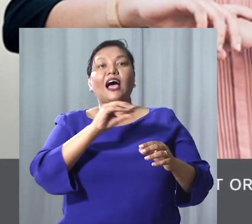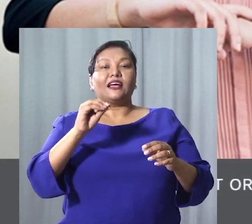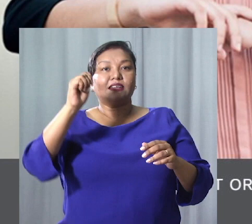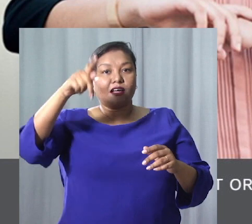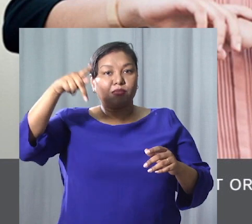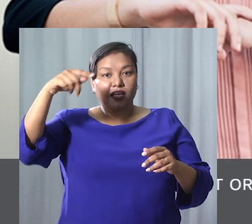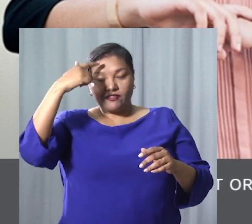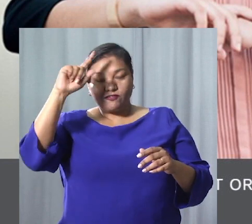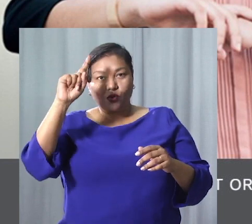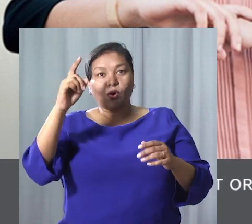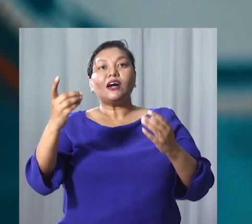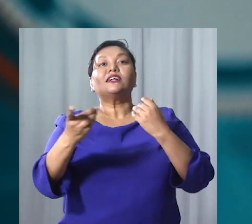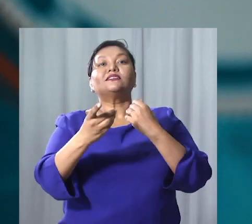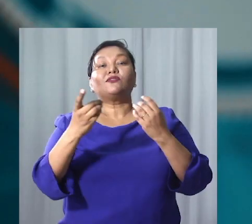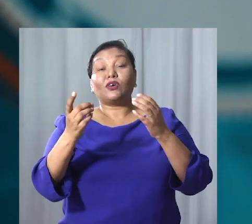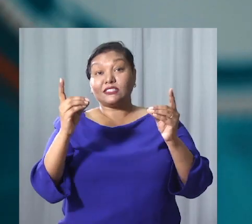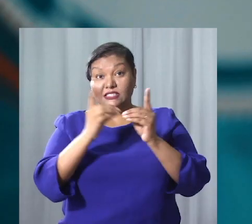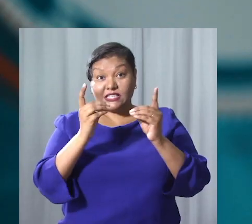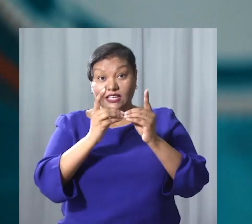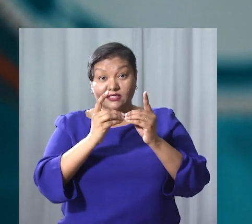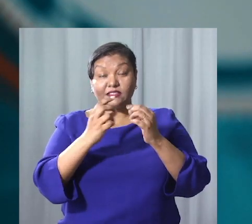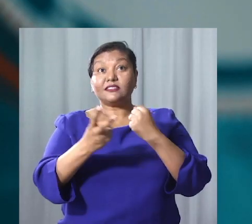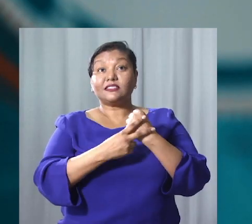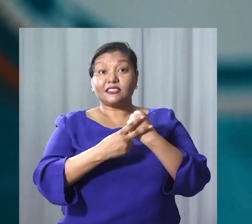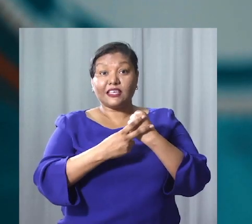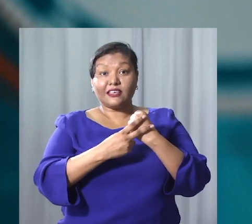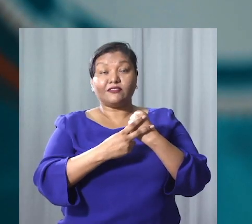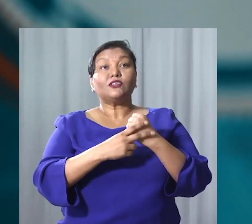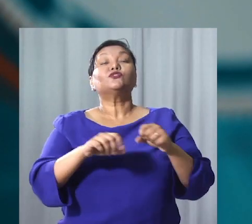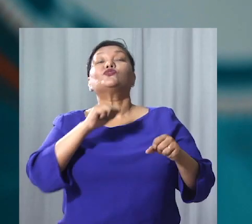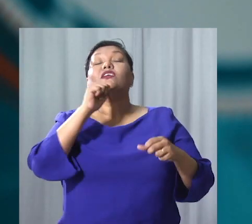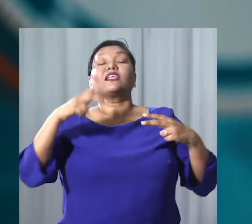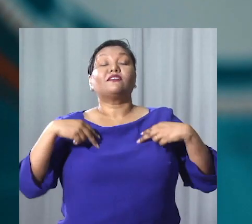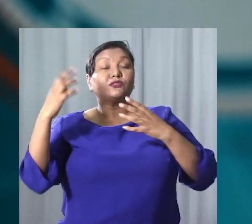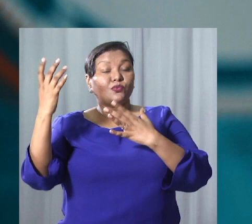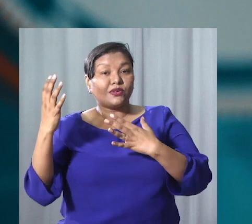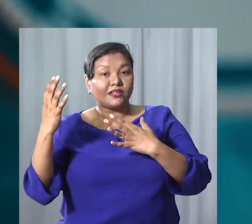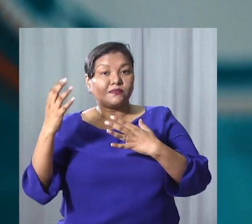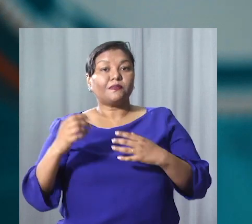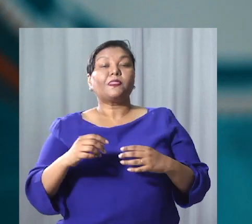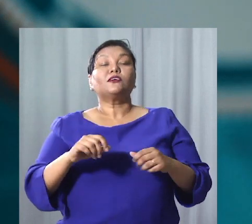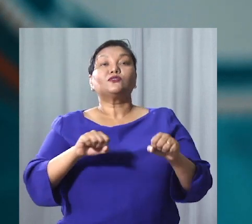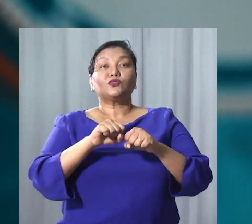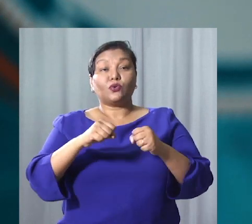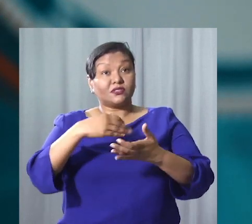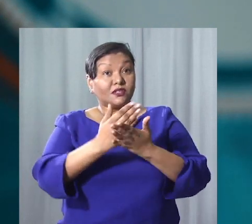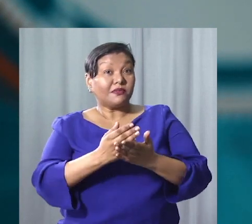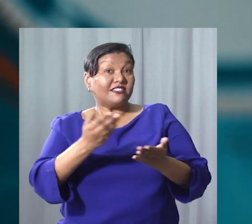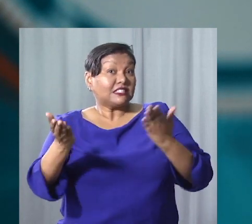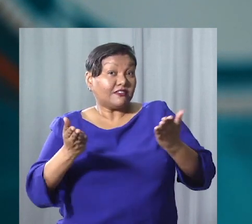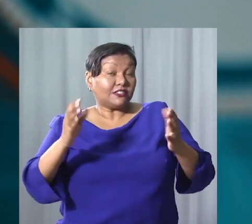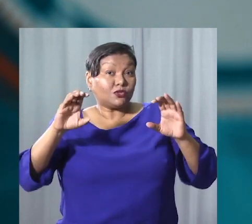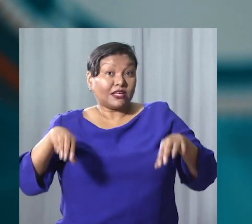access. These pre-booked appointments allow you to save time. The services that will be of interest to